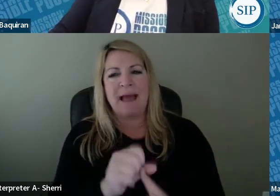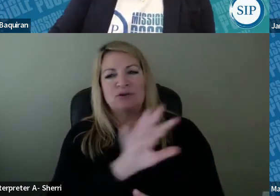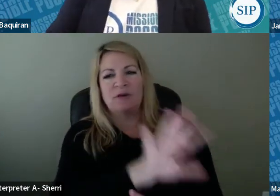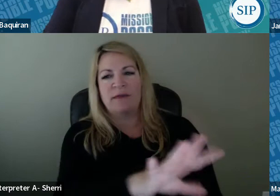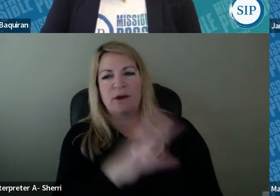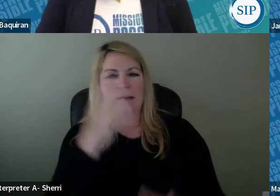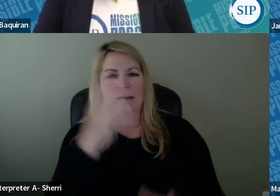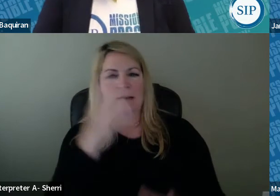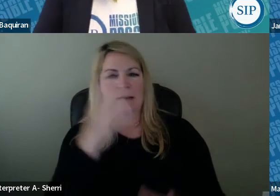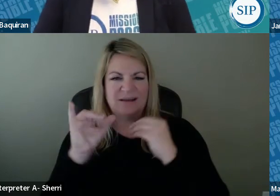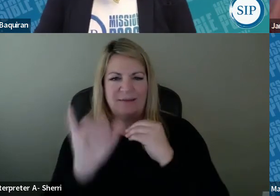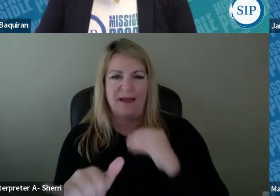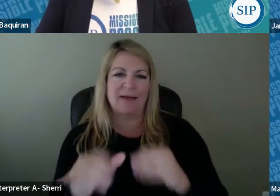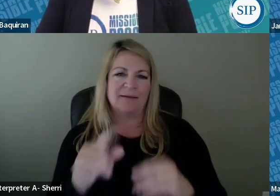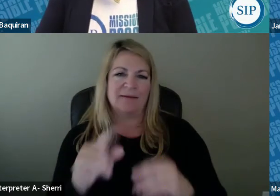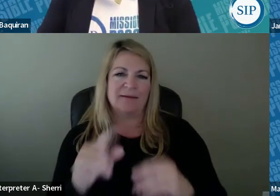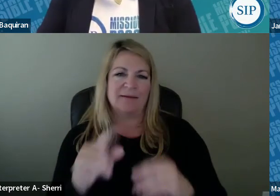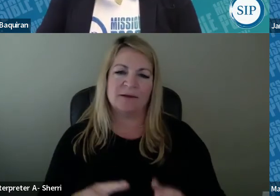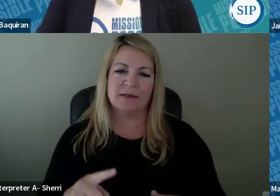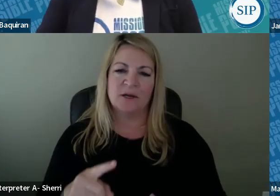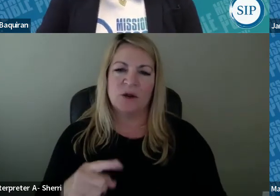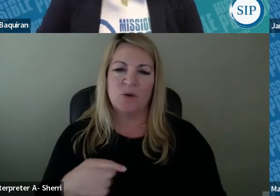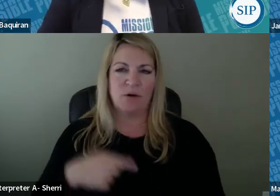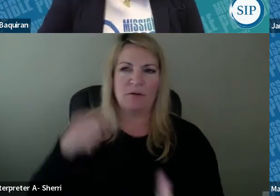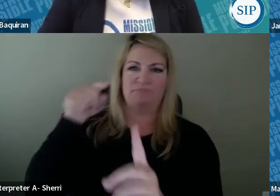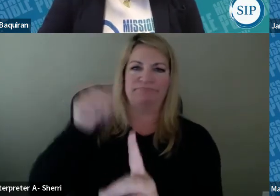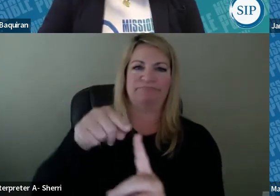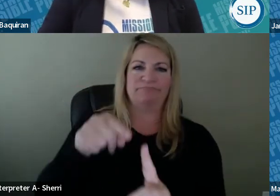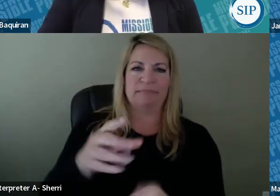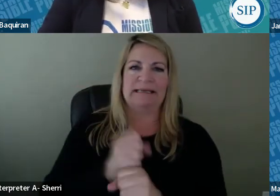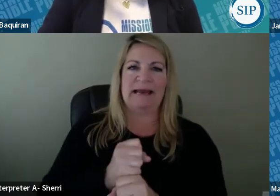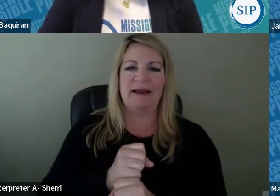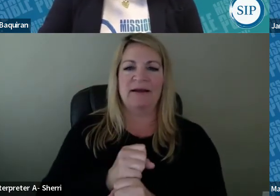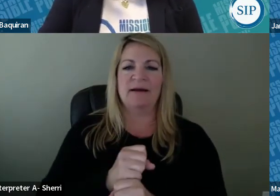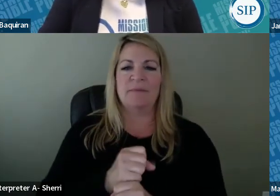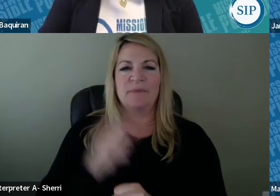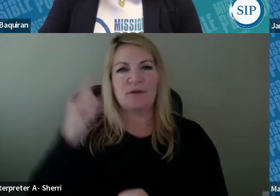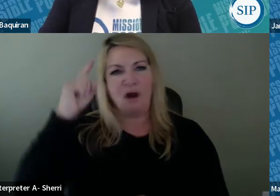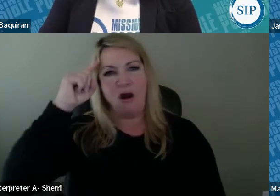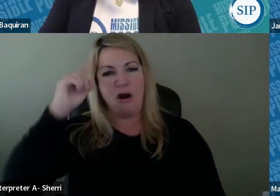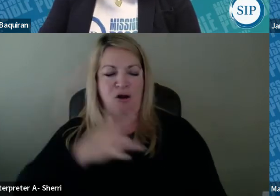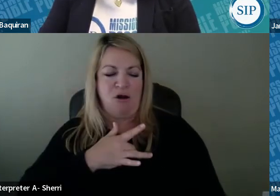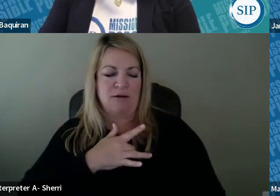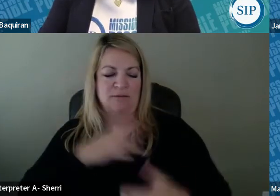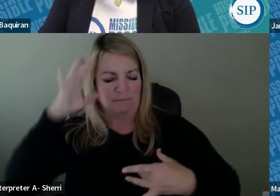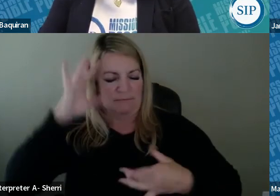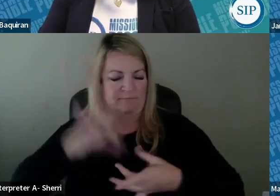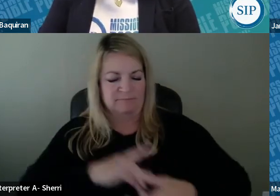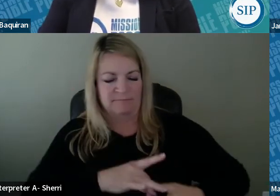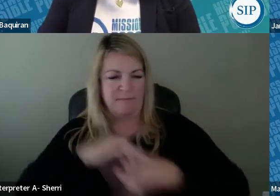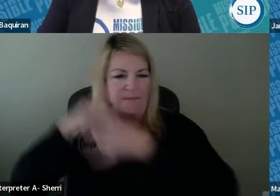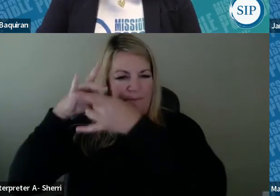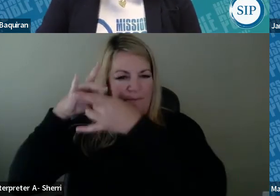is. And that's what really Maya and Gwen were aiming for, was getting in the hearts and the minds of their teachers and trying to really get the